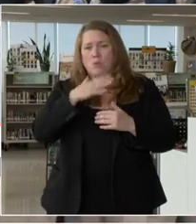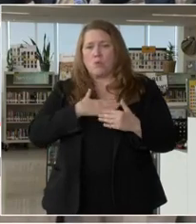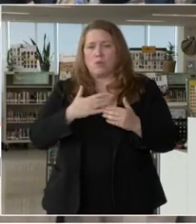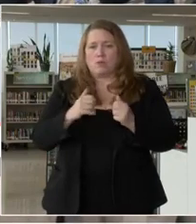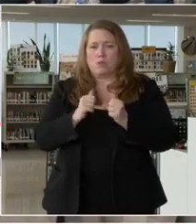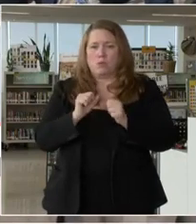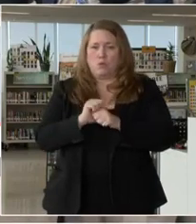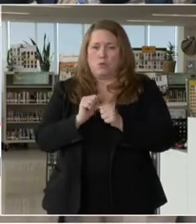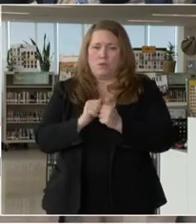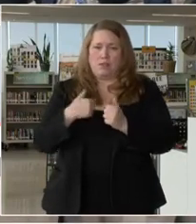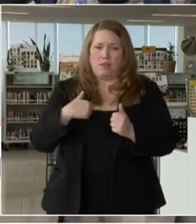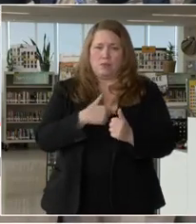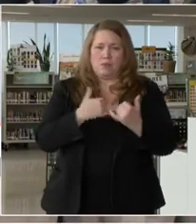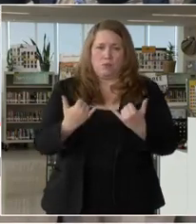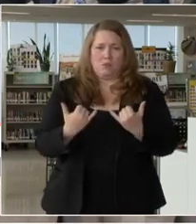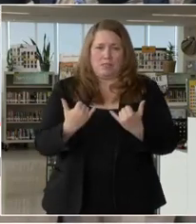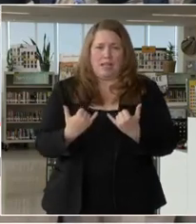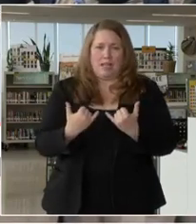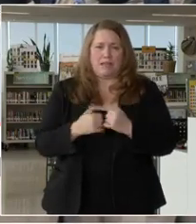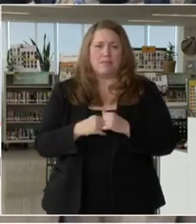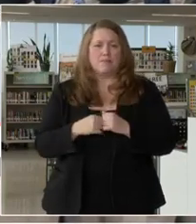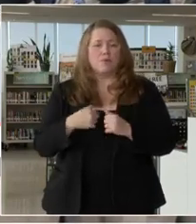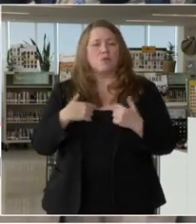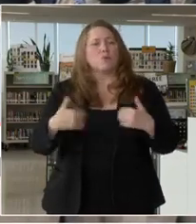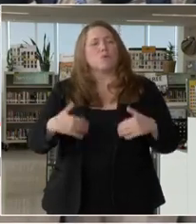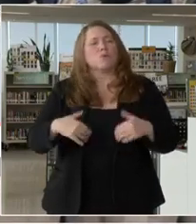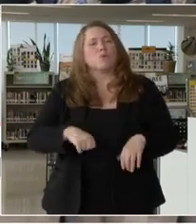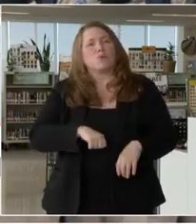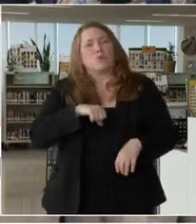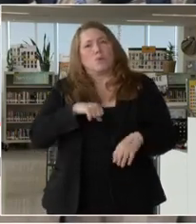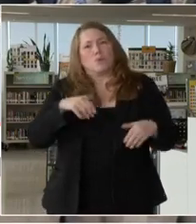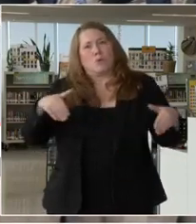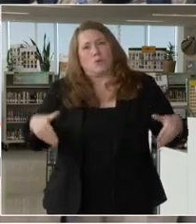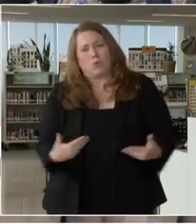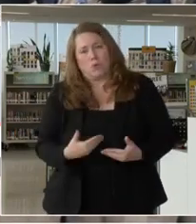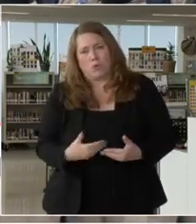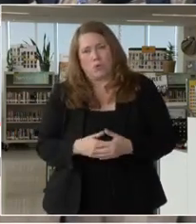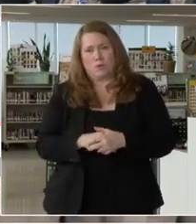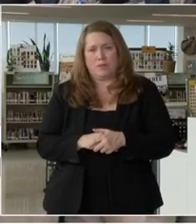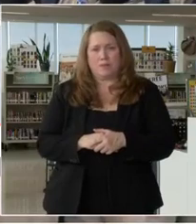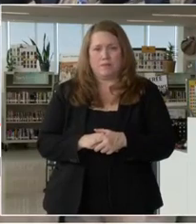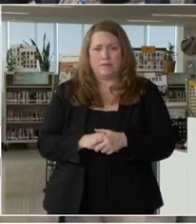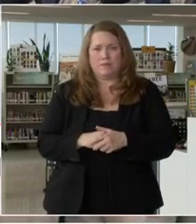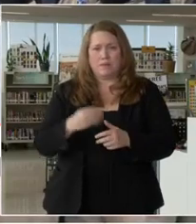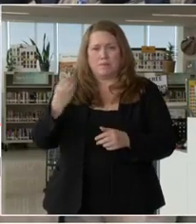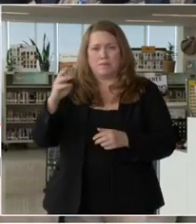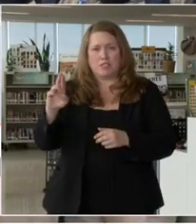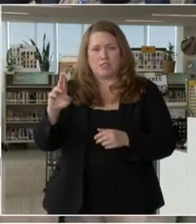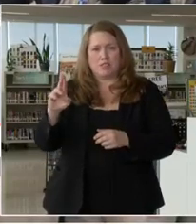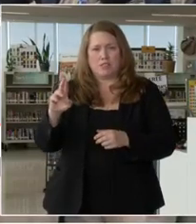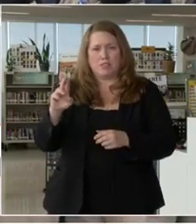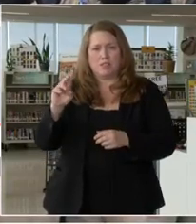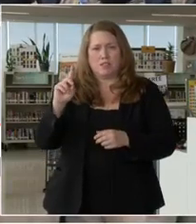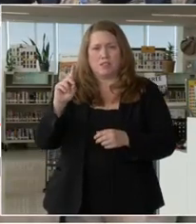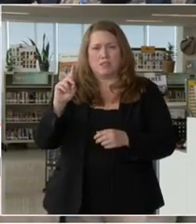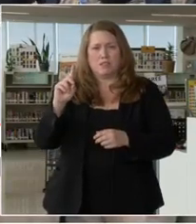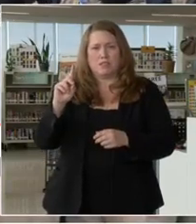here today. I am proud to introduce to you Mr. Dwan